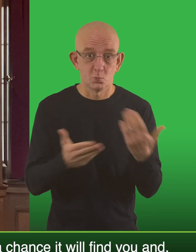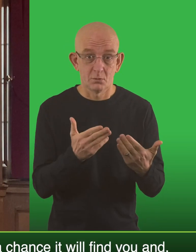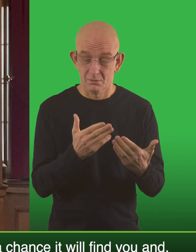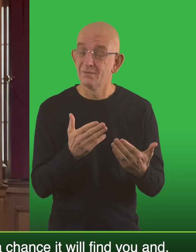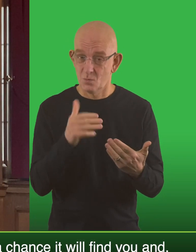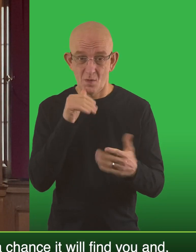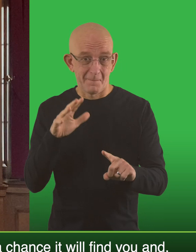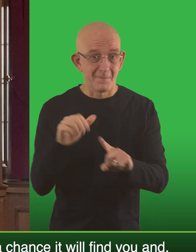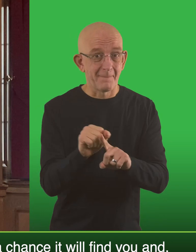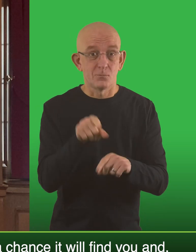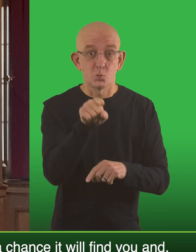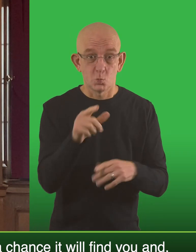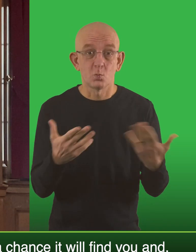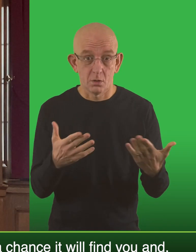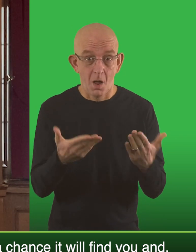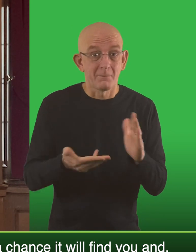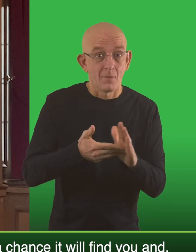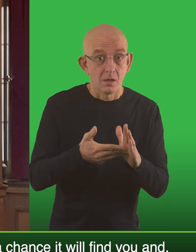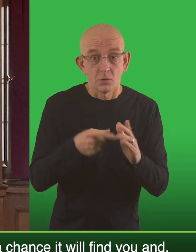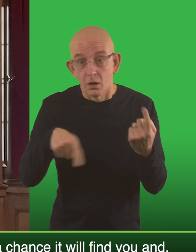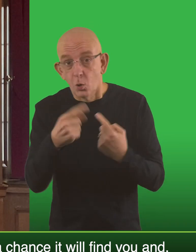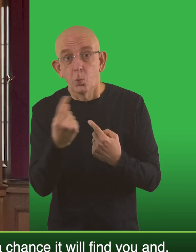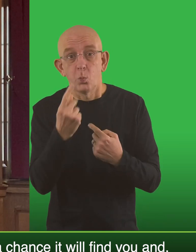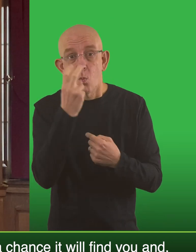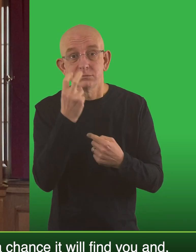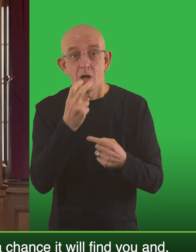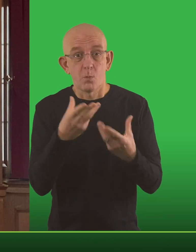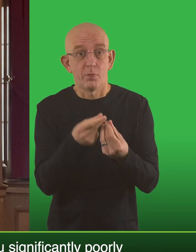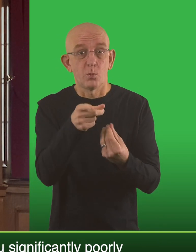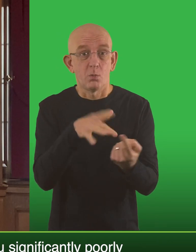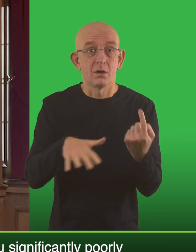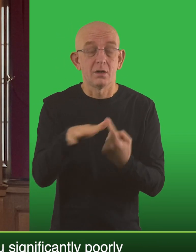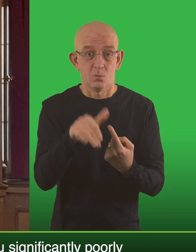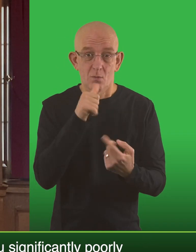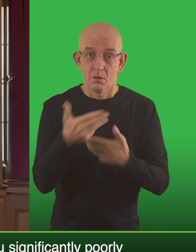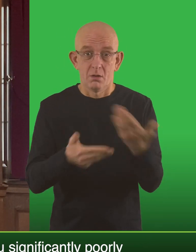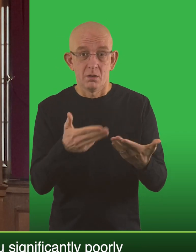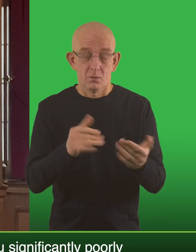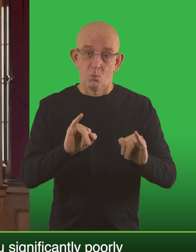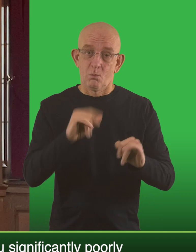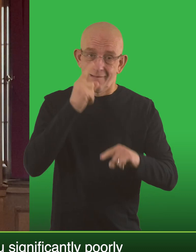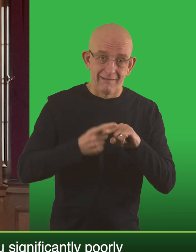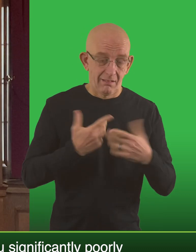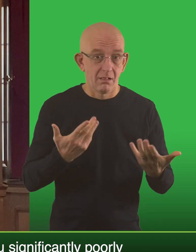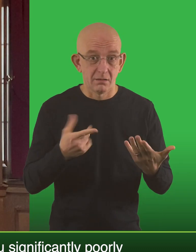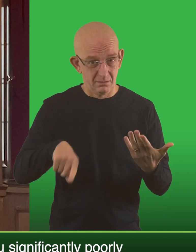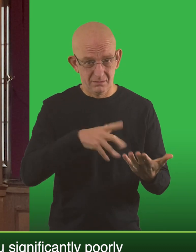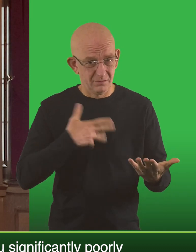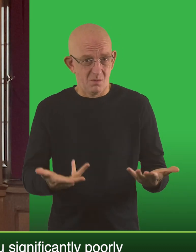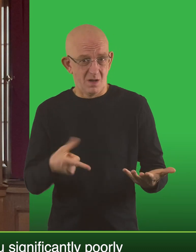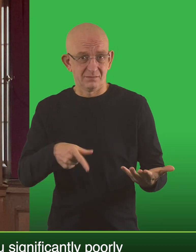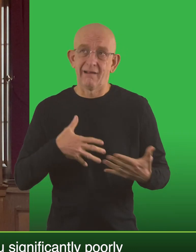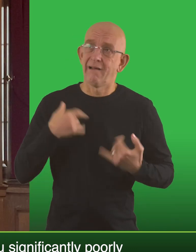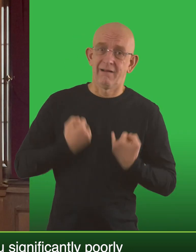high. There's a chance it will find you, and certainly for the older people amongst you, there's a chance it will make you significantly poorly. No one